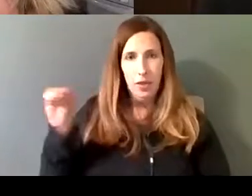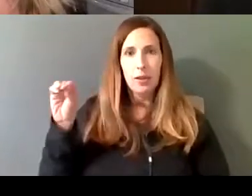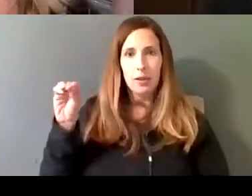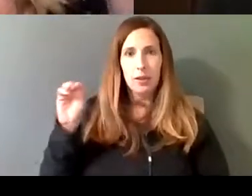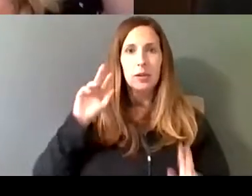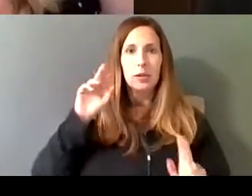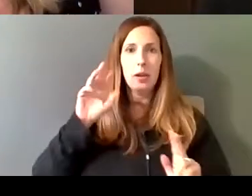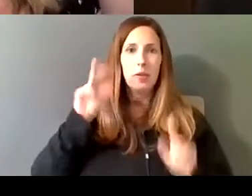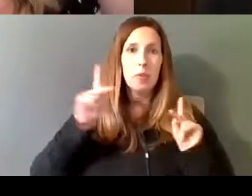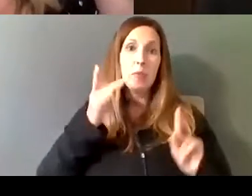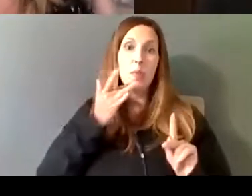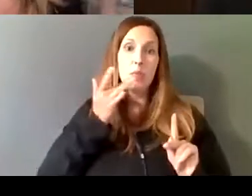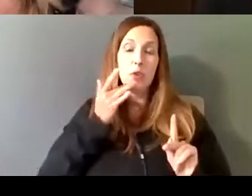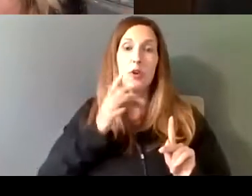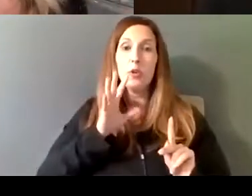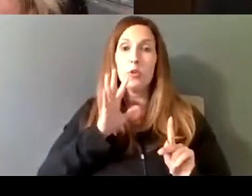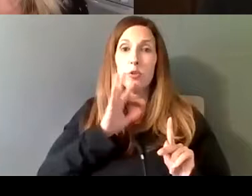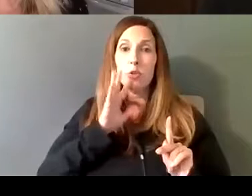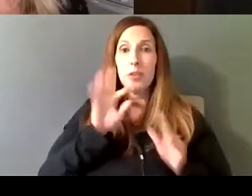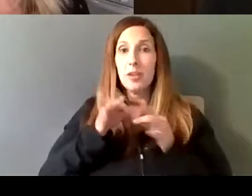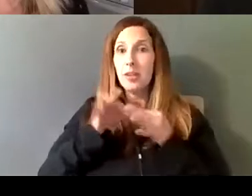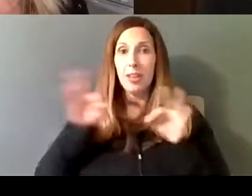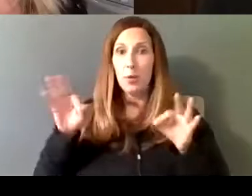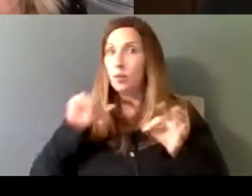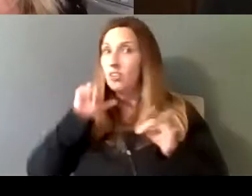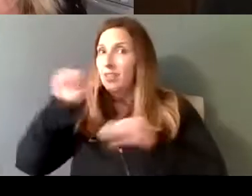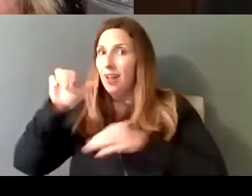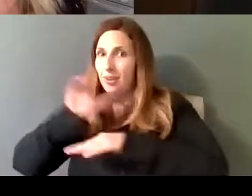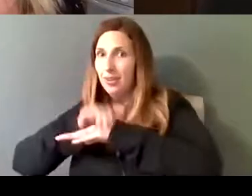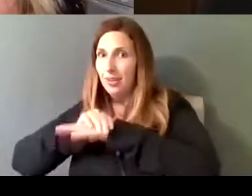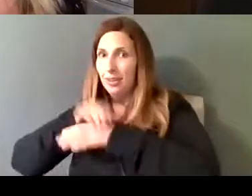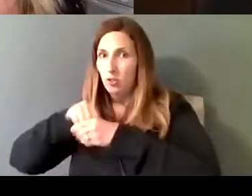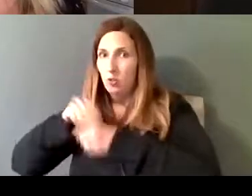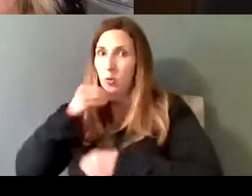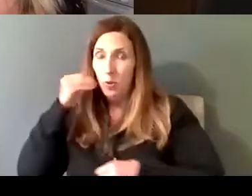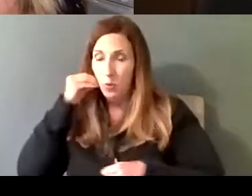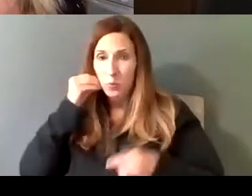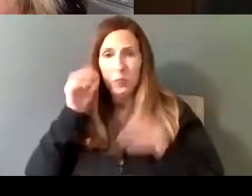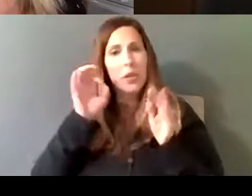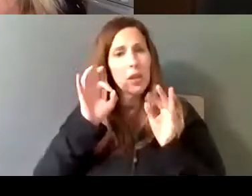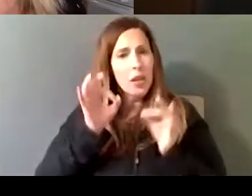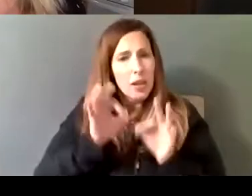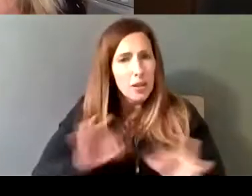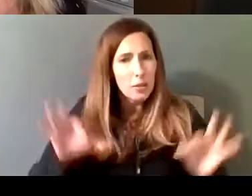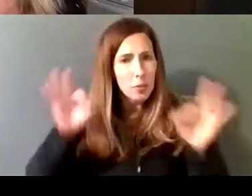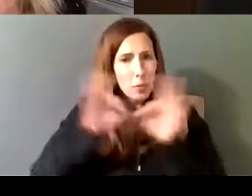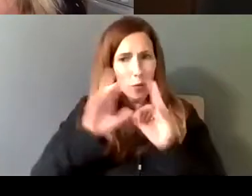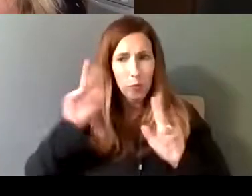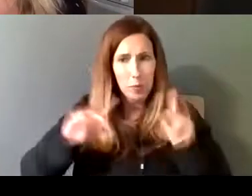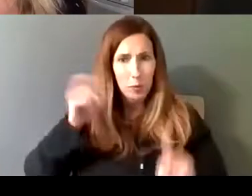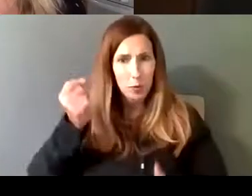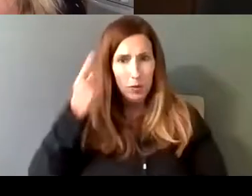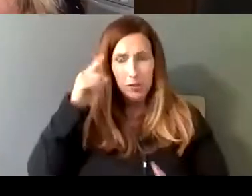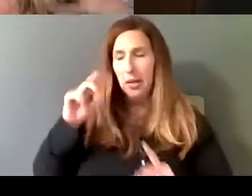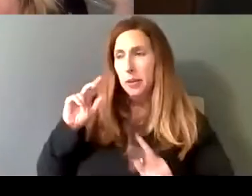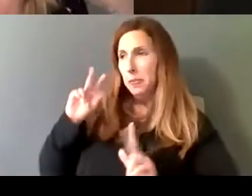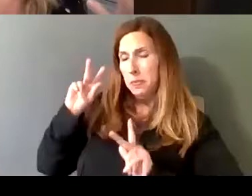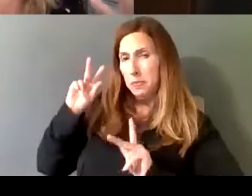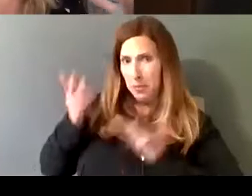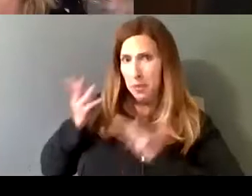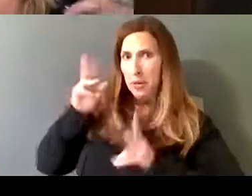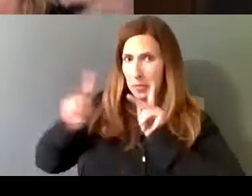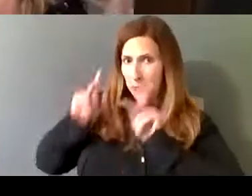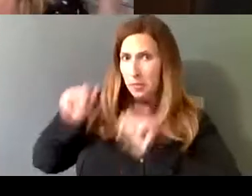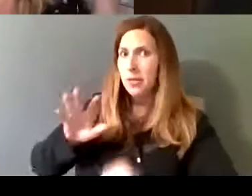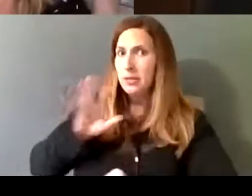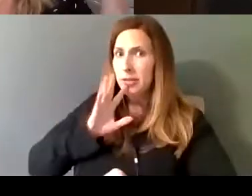prefer to speak a language other than English in their homes. And this is important for people to understand that while folks may be able to speak some